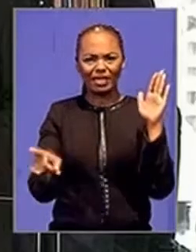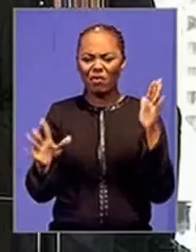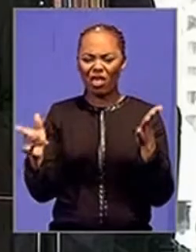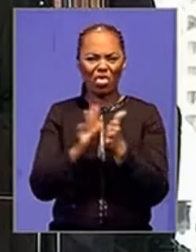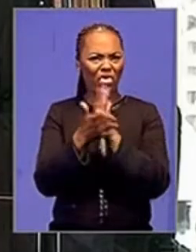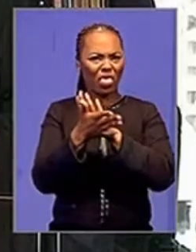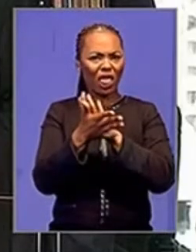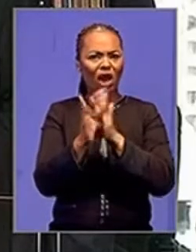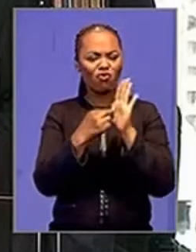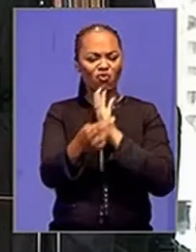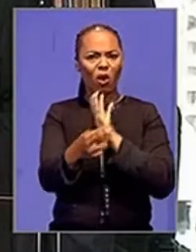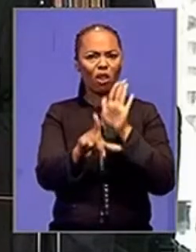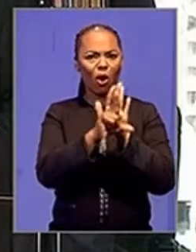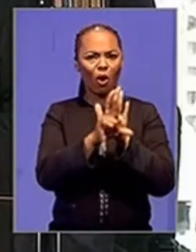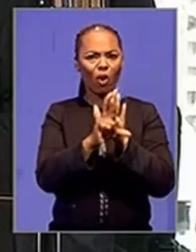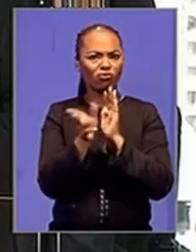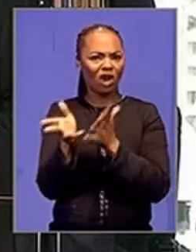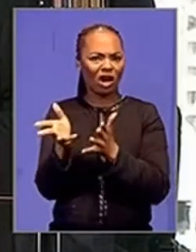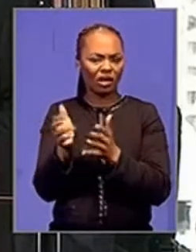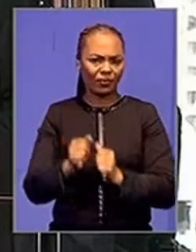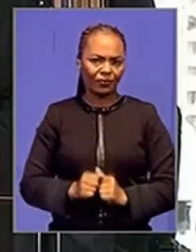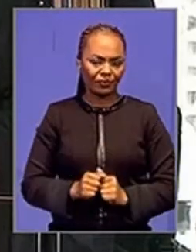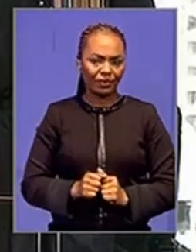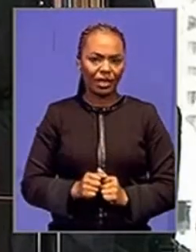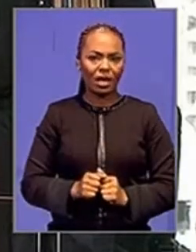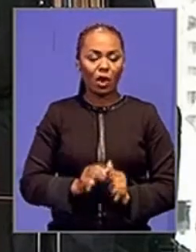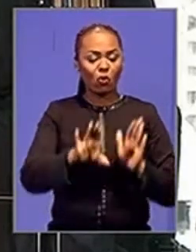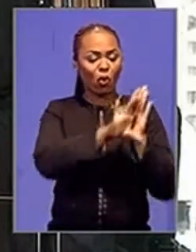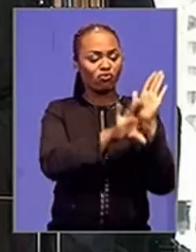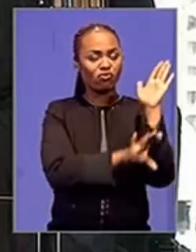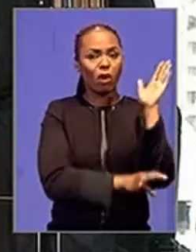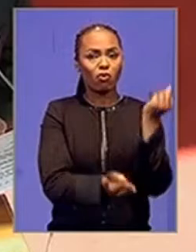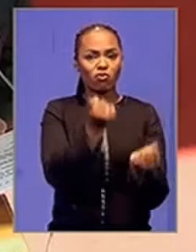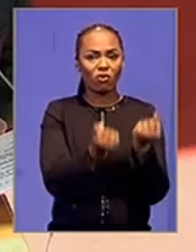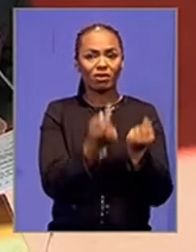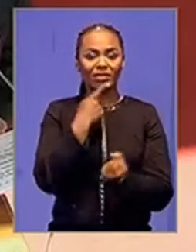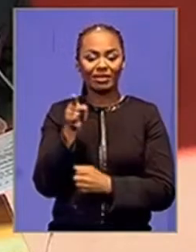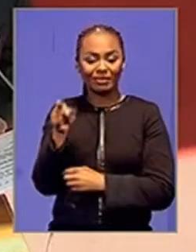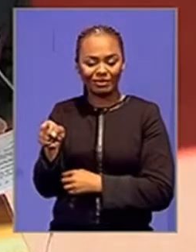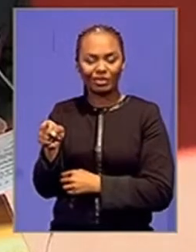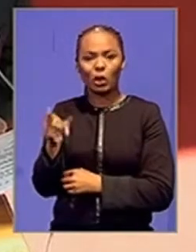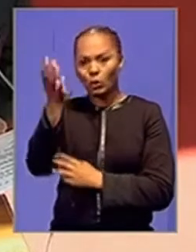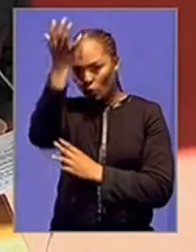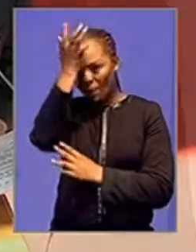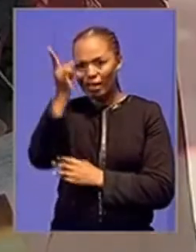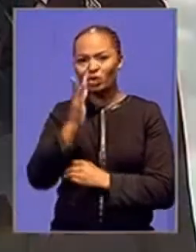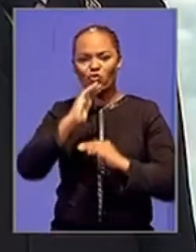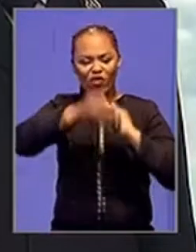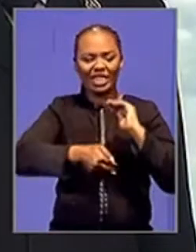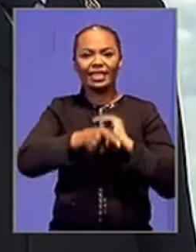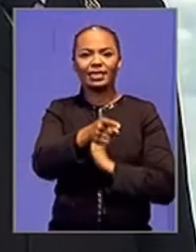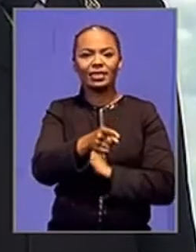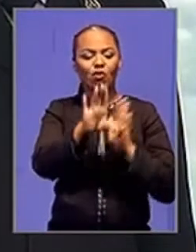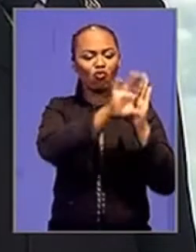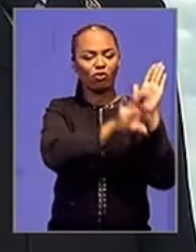altogether. Lekgotla la dinyewe la Molao wa Motheo le re Zuma o ne a tlamehile ho sireletsa Molao wa Motheo fela a hloleha ho